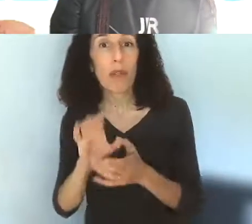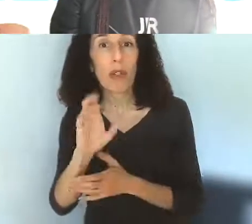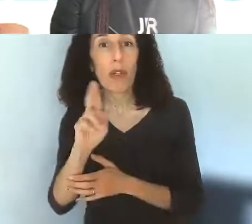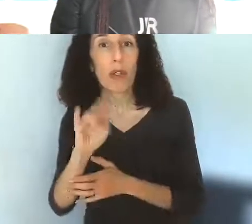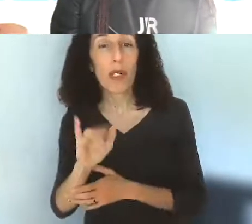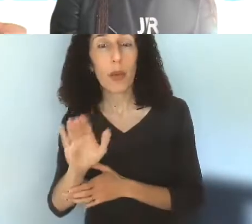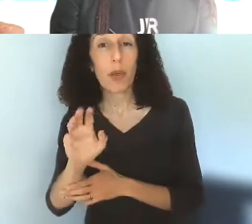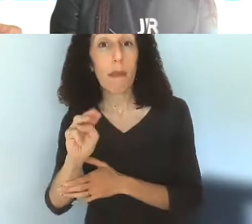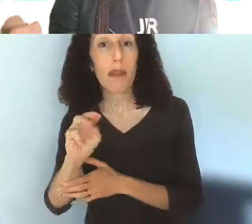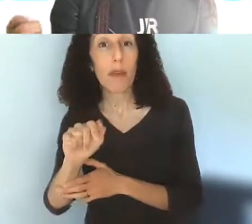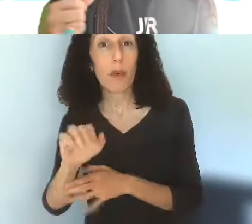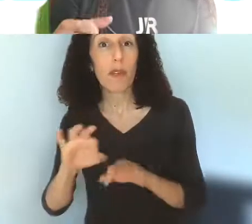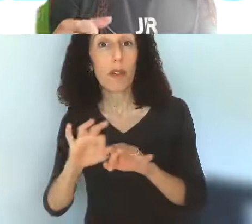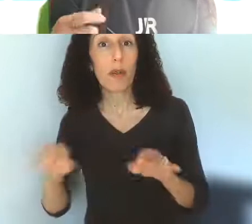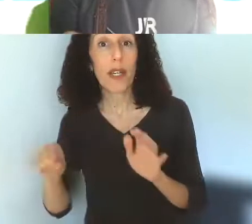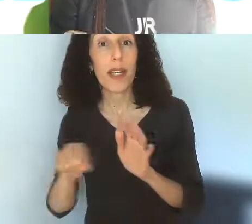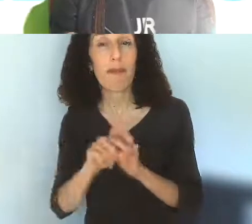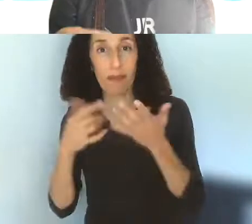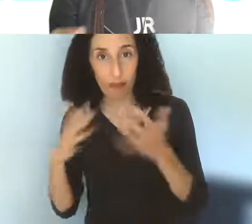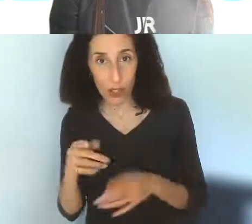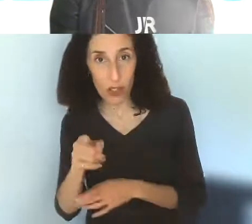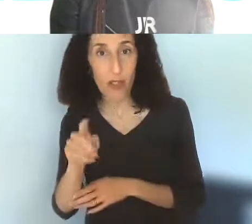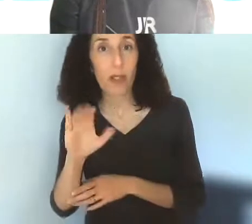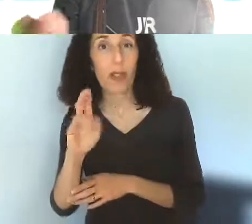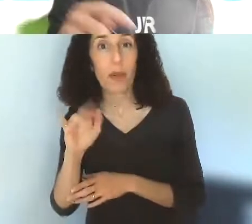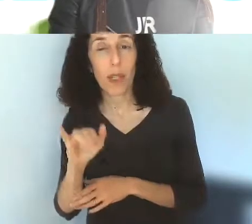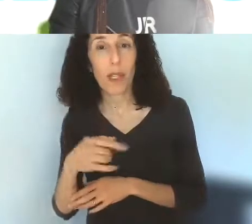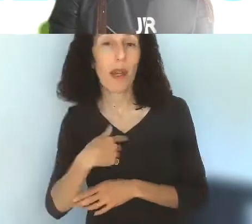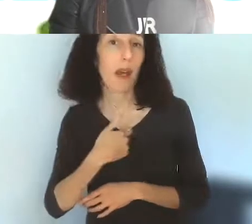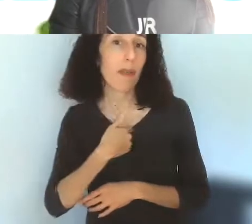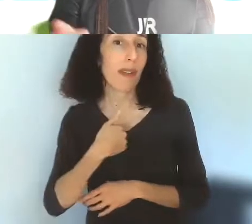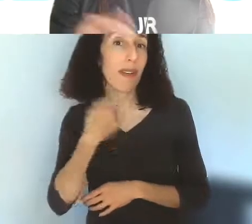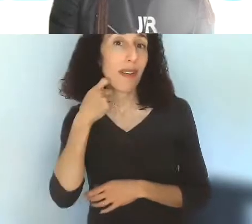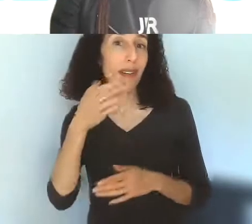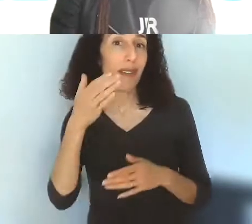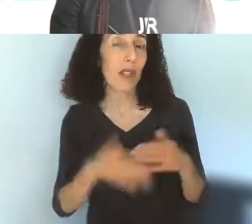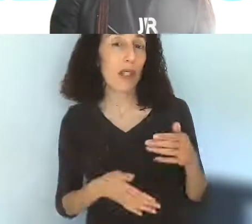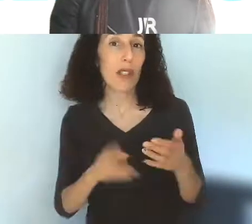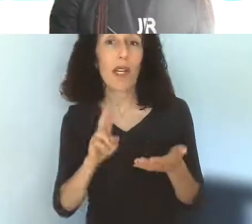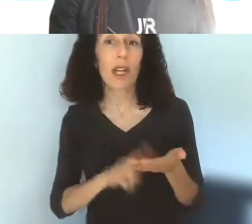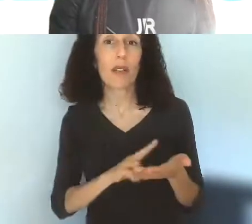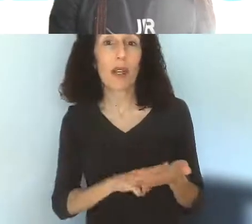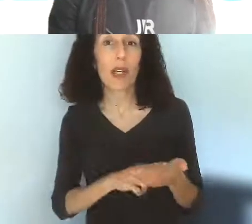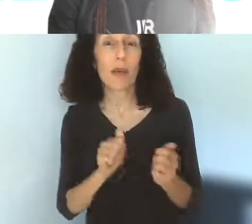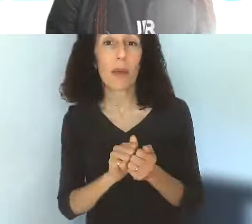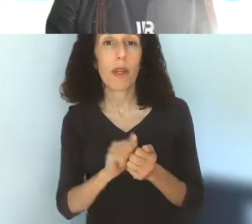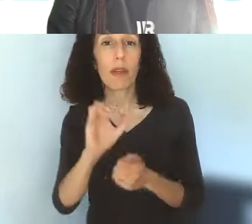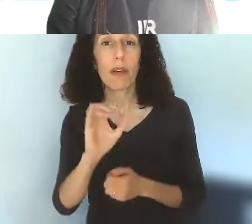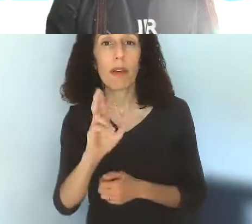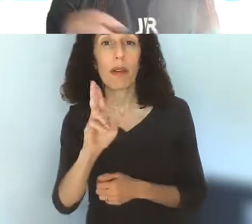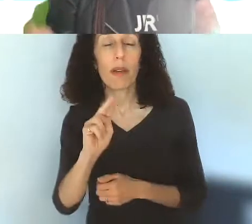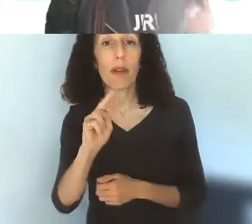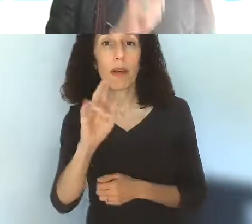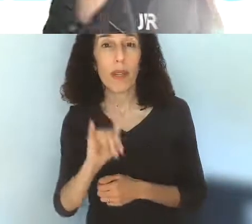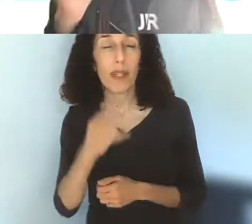from CUNY. And I also just finished a contract with CUNY in December of 2020. So